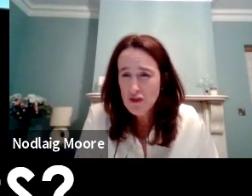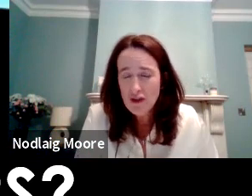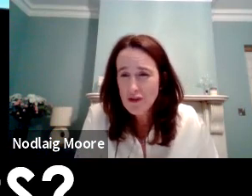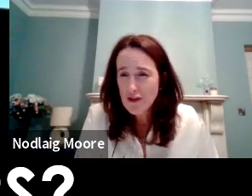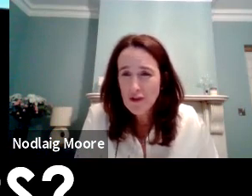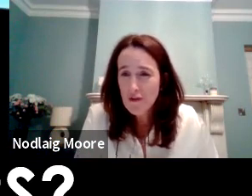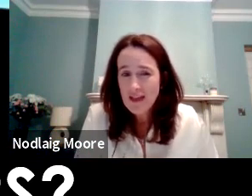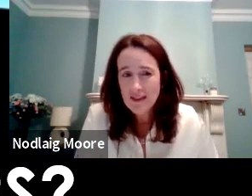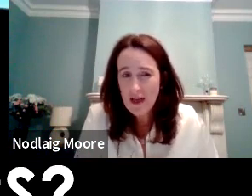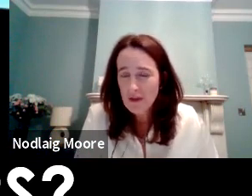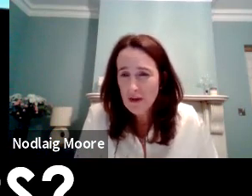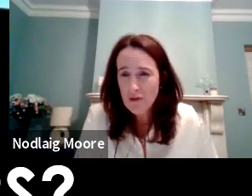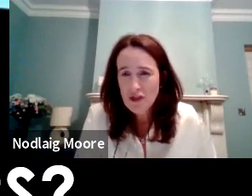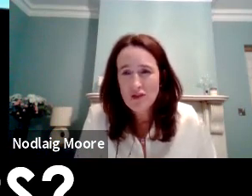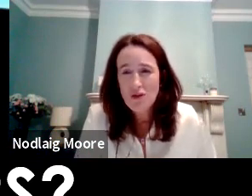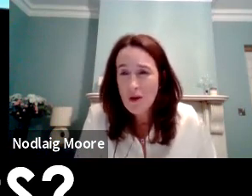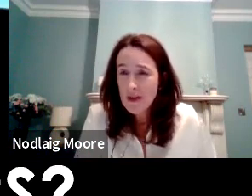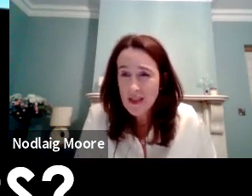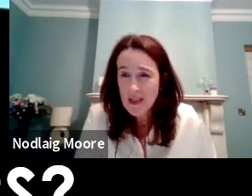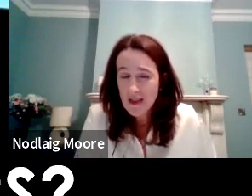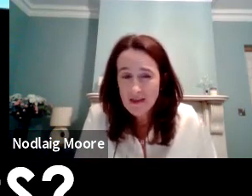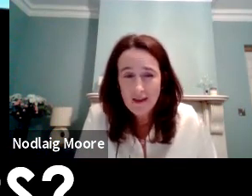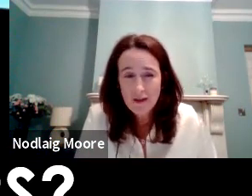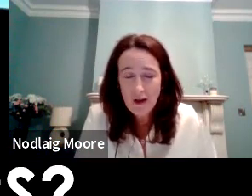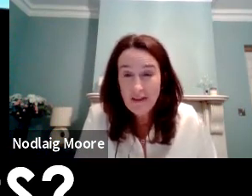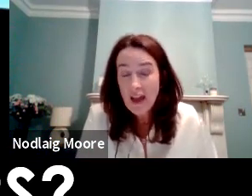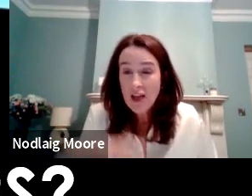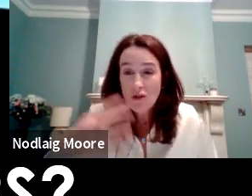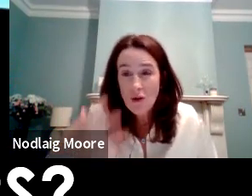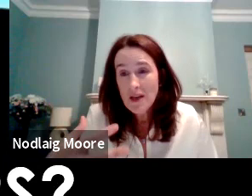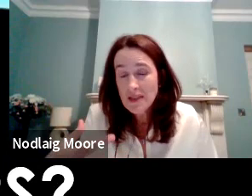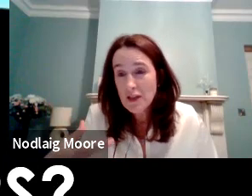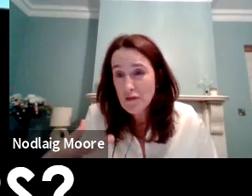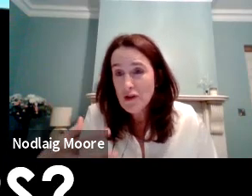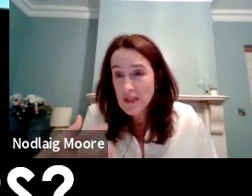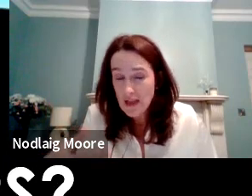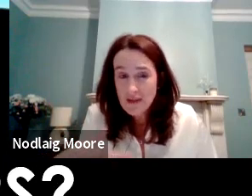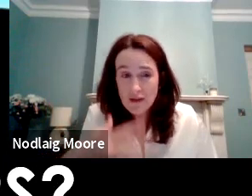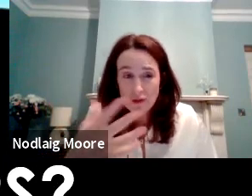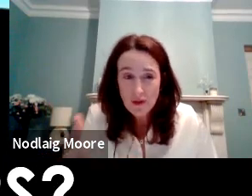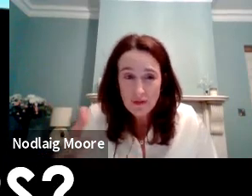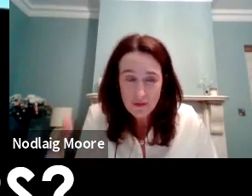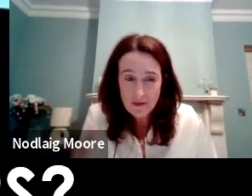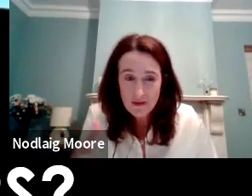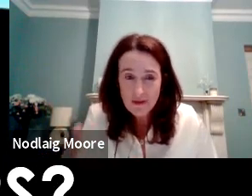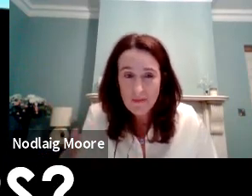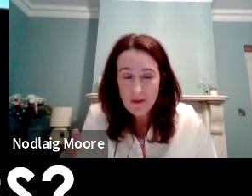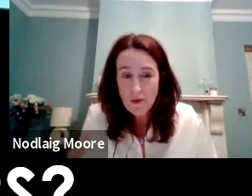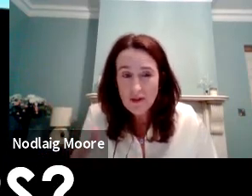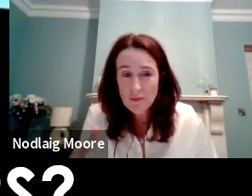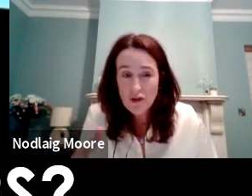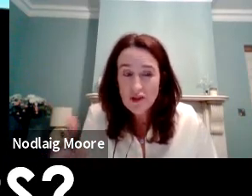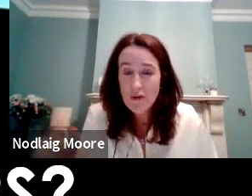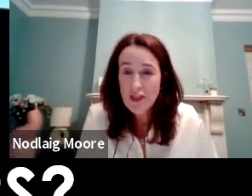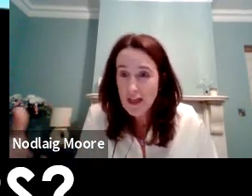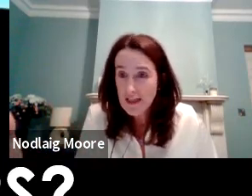I just thought it was just a lovely example of we just normalizing this and normalizing it for ourselves that are going through the